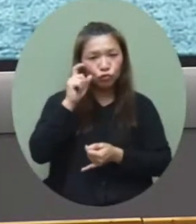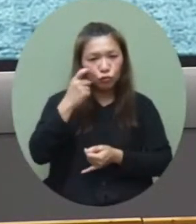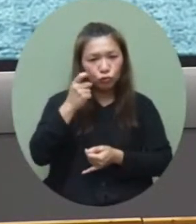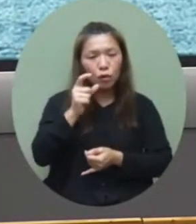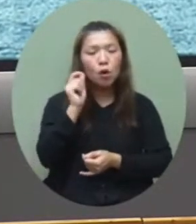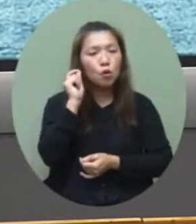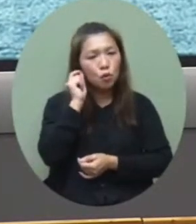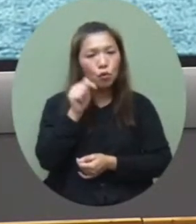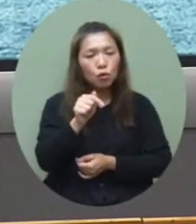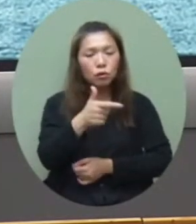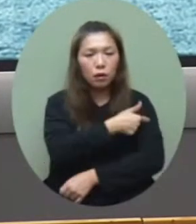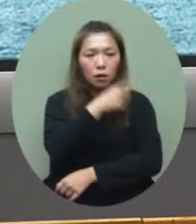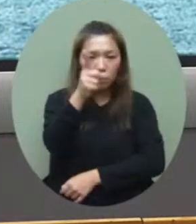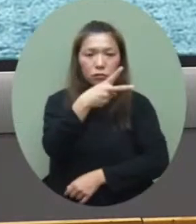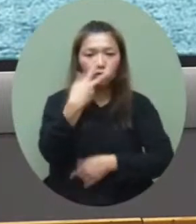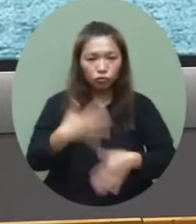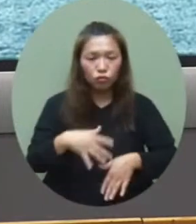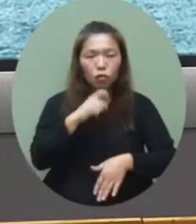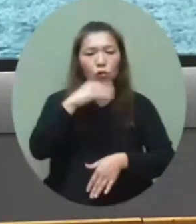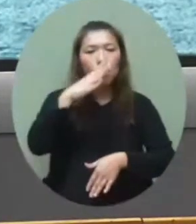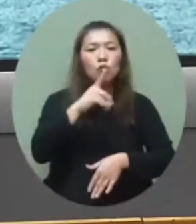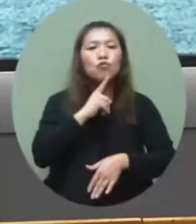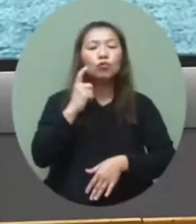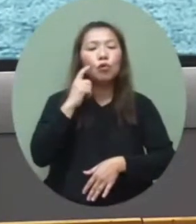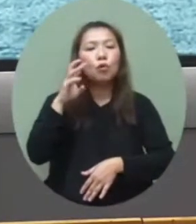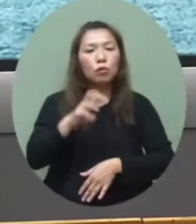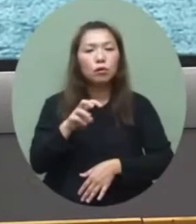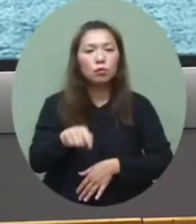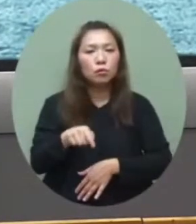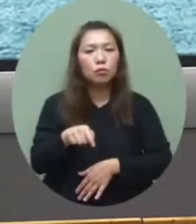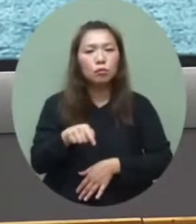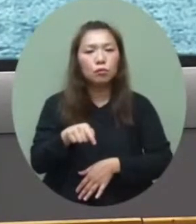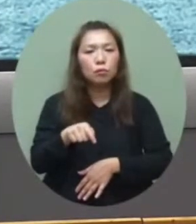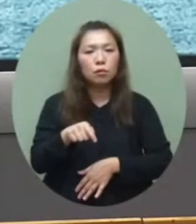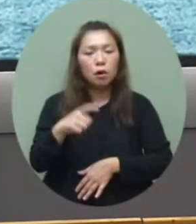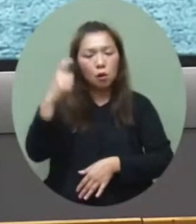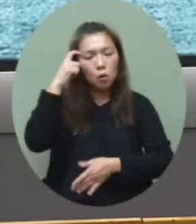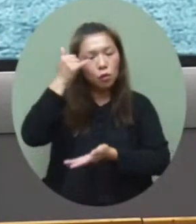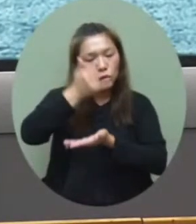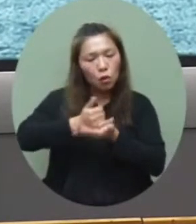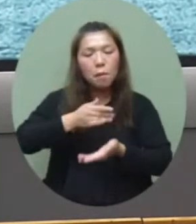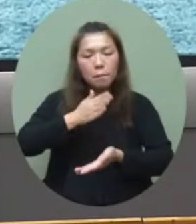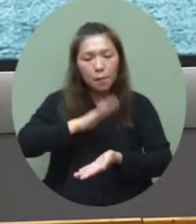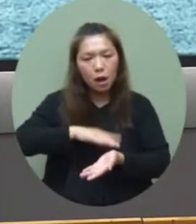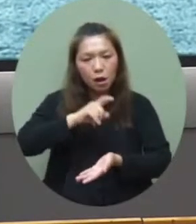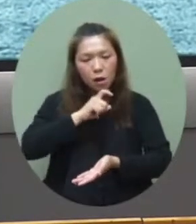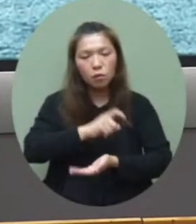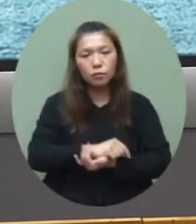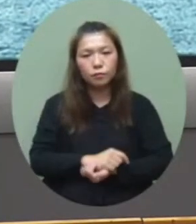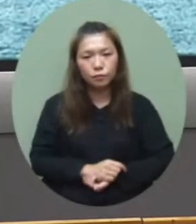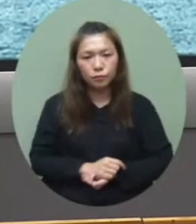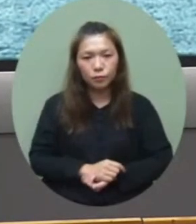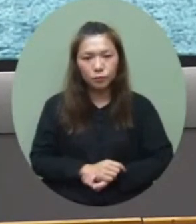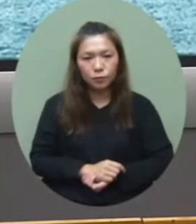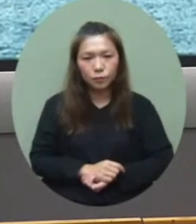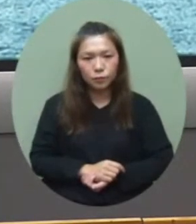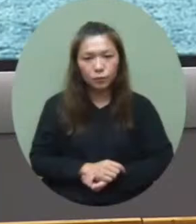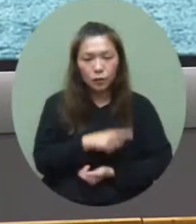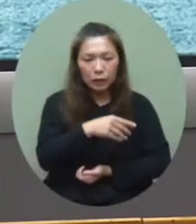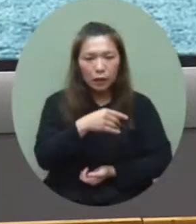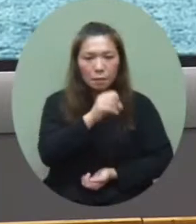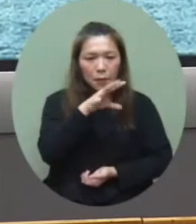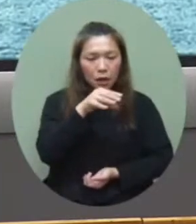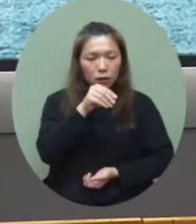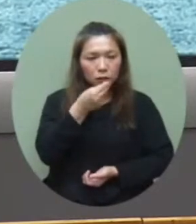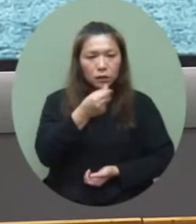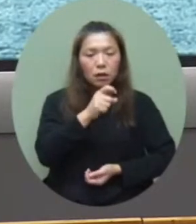of July in the morning, she passed away. The final patient, 99-year-old female, 2 jabs administered. She was a